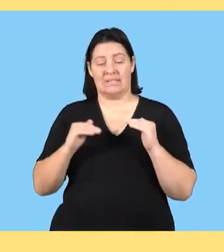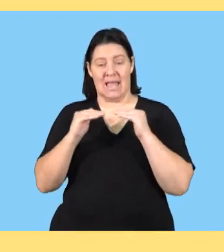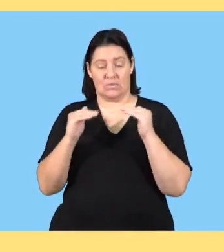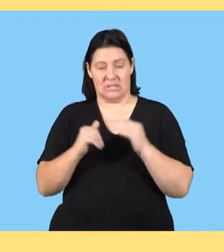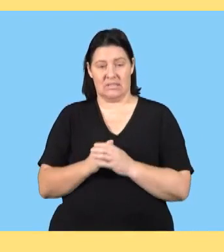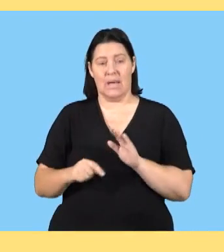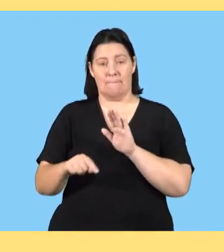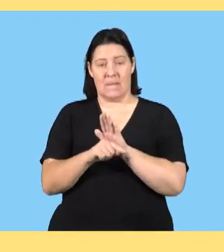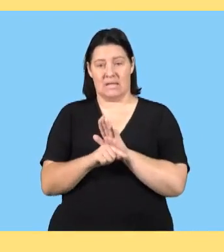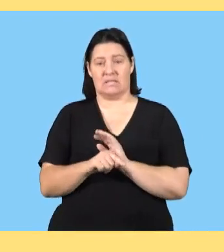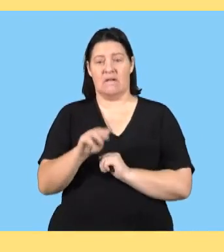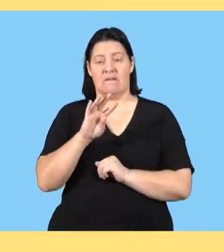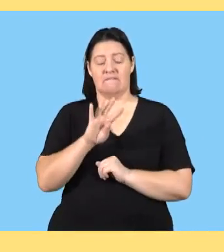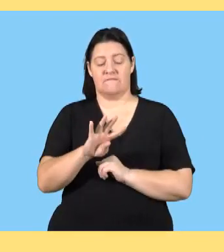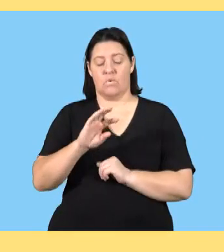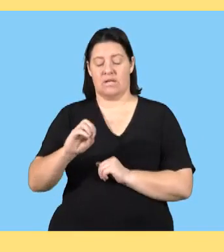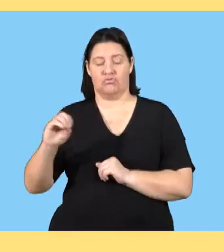equity minus